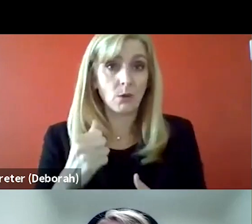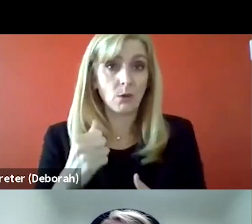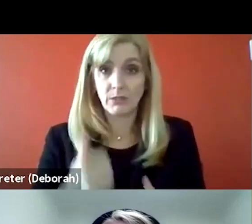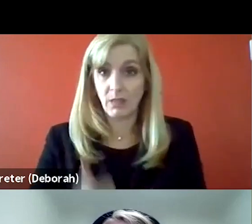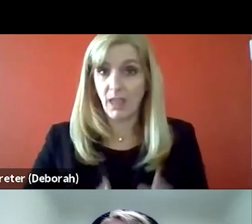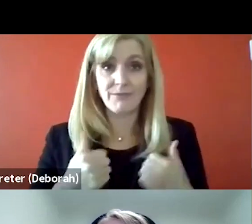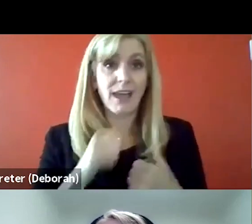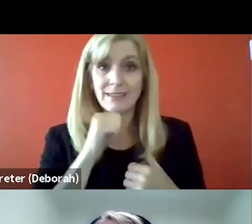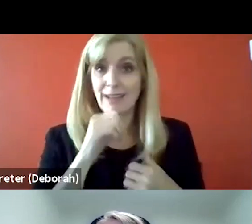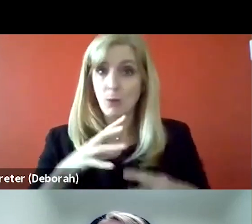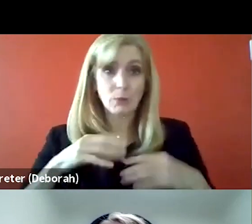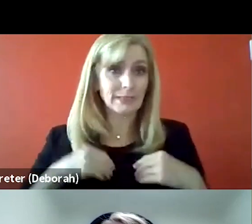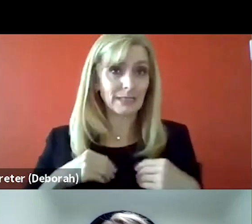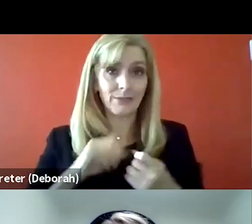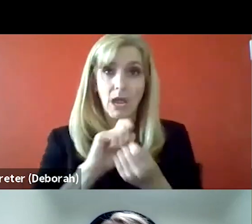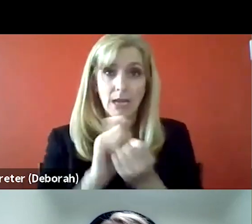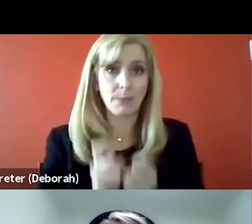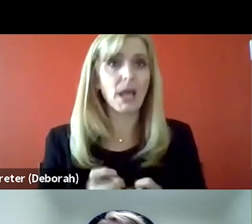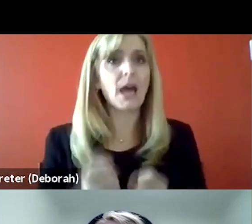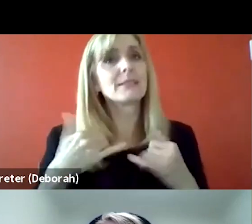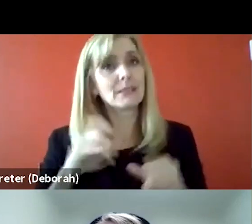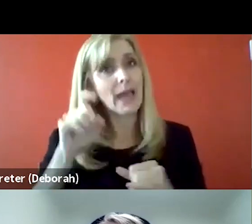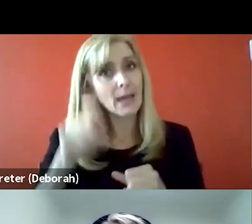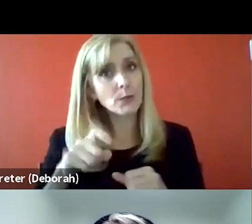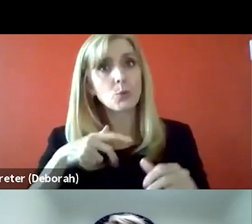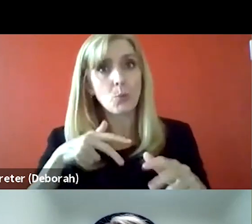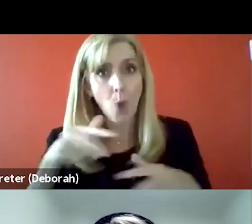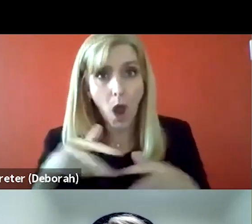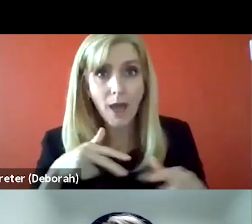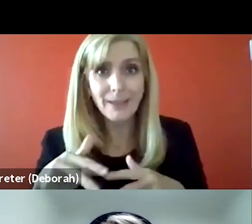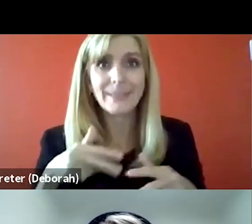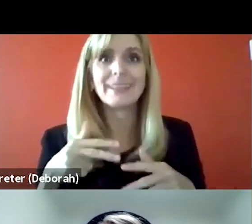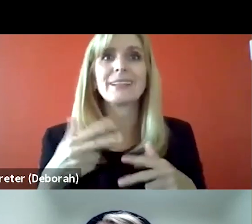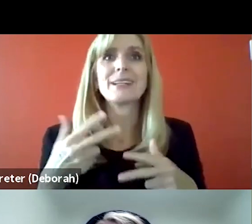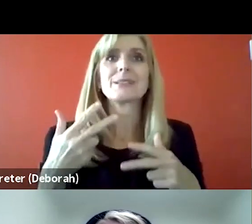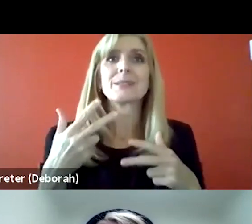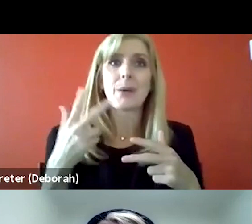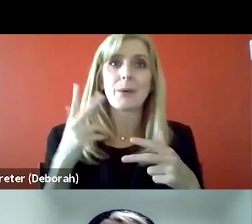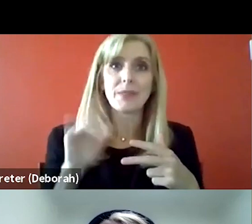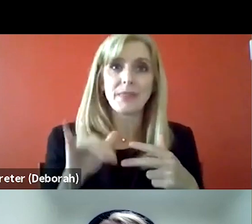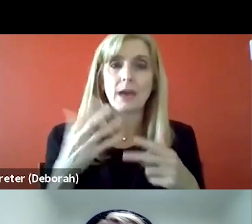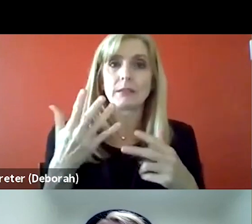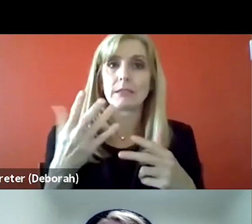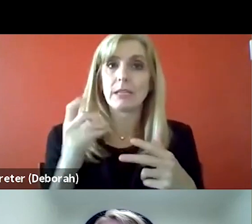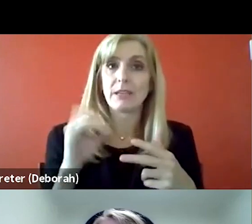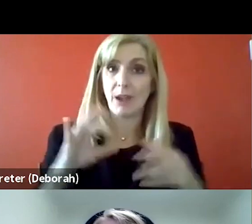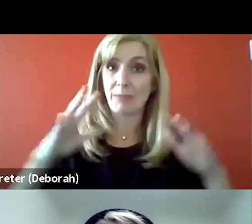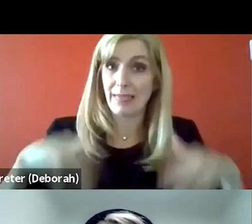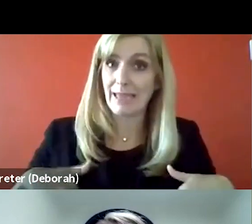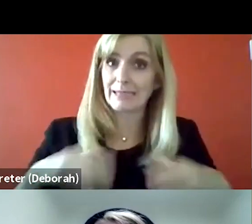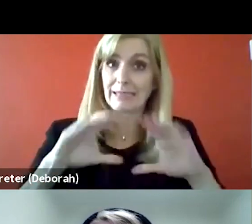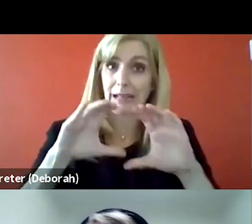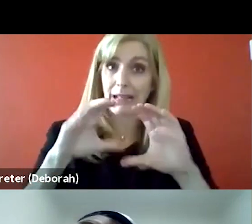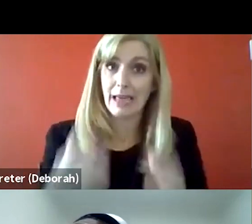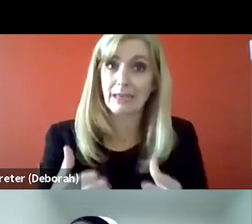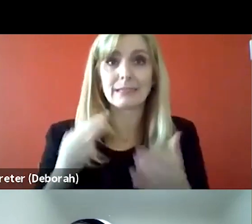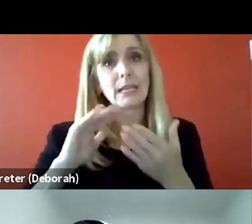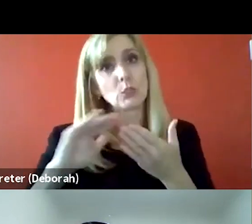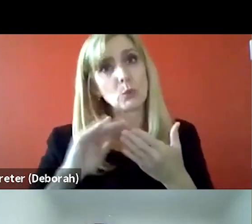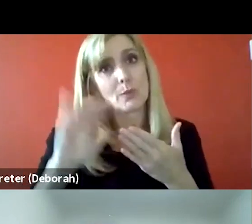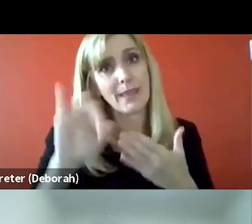receiving accommodations. I still had to walk. So pretty much the conversation was, if I'm tardy to class, excuse